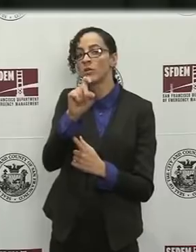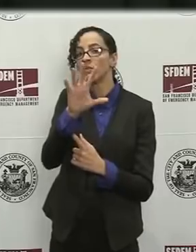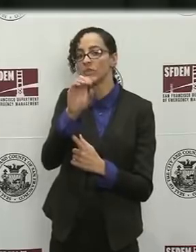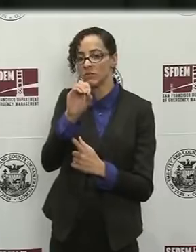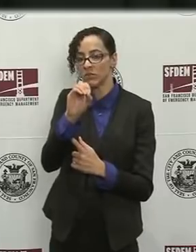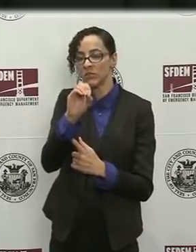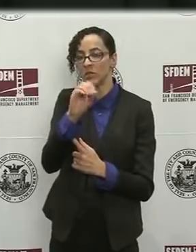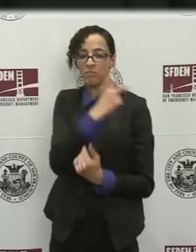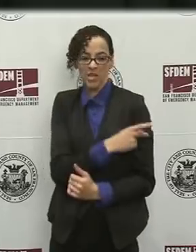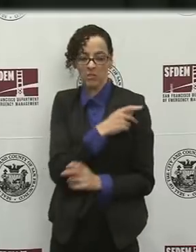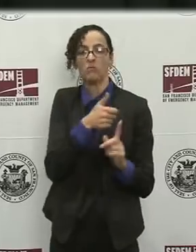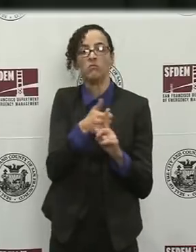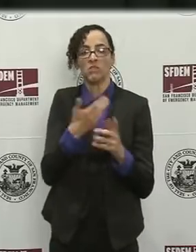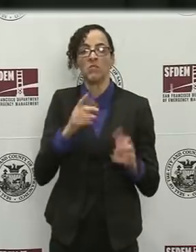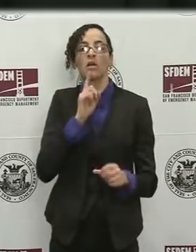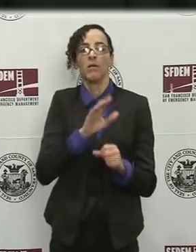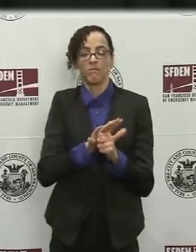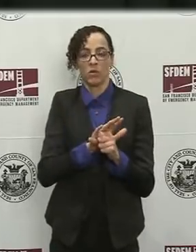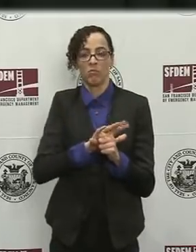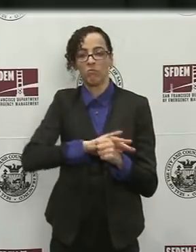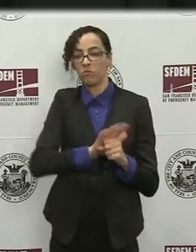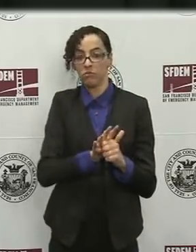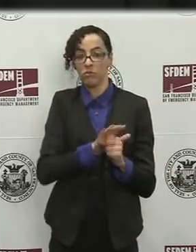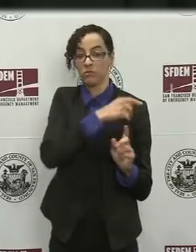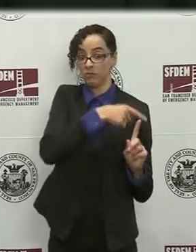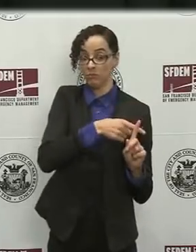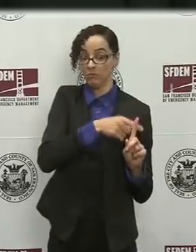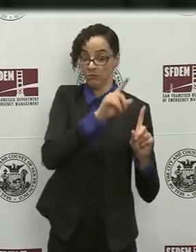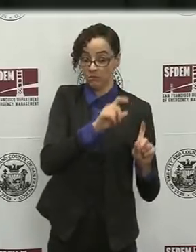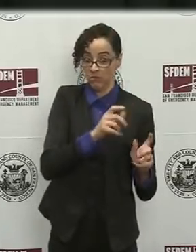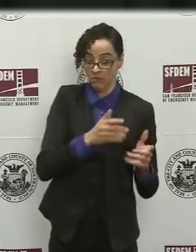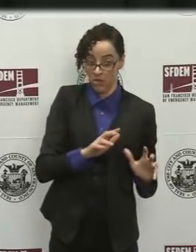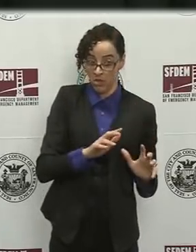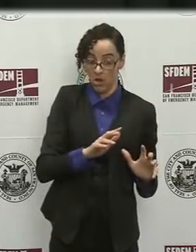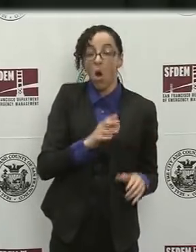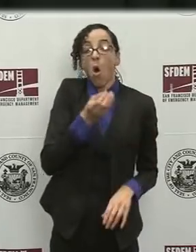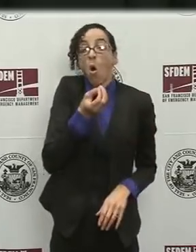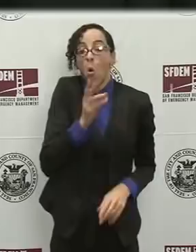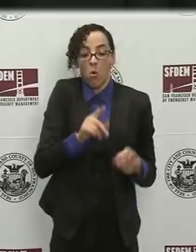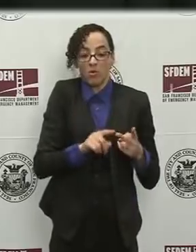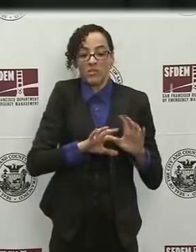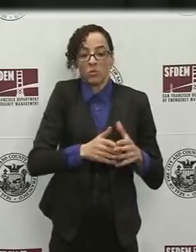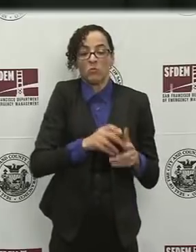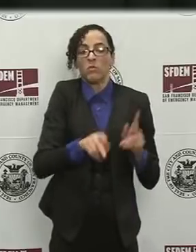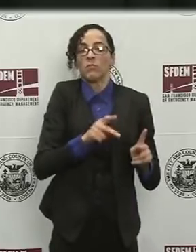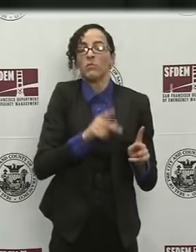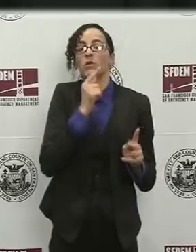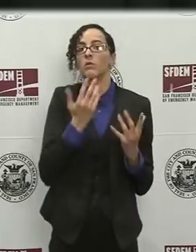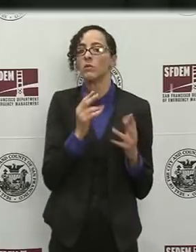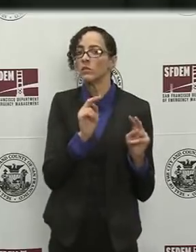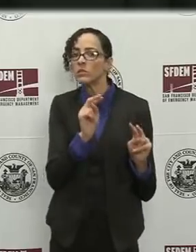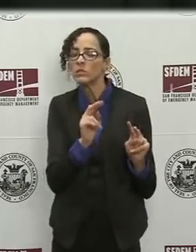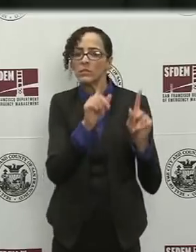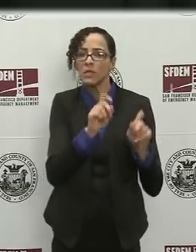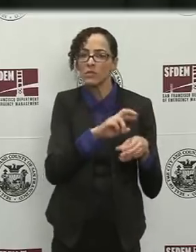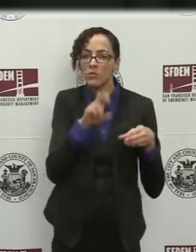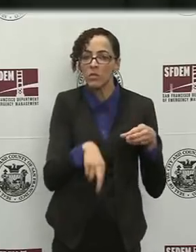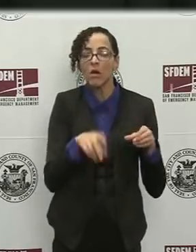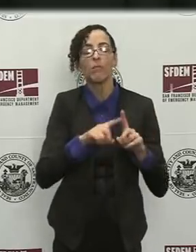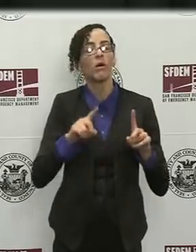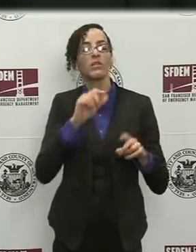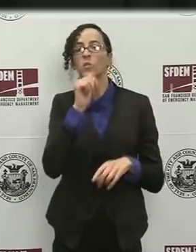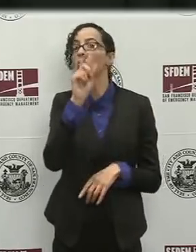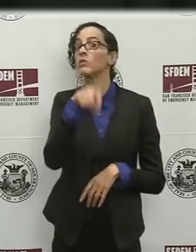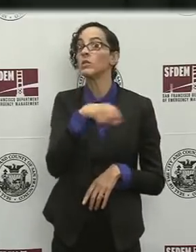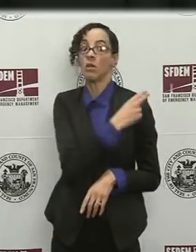confirmed coronavirus or who are awaiting test results, but who do not need hospital care,